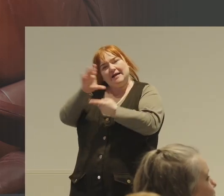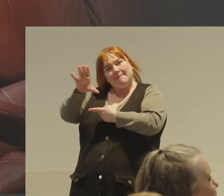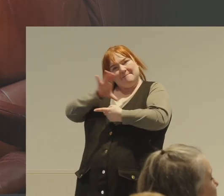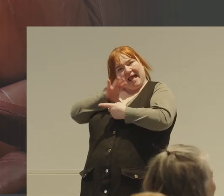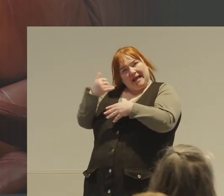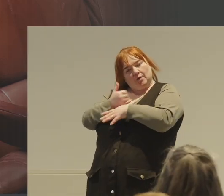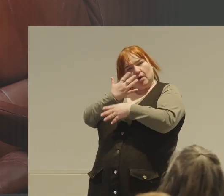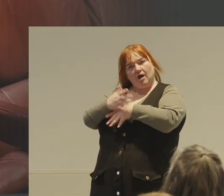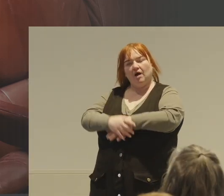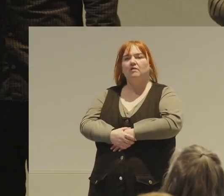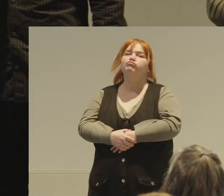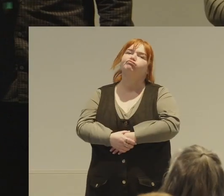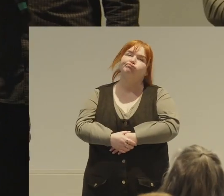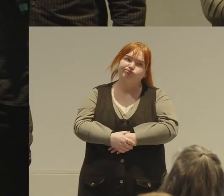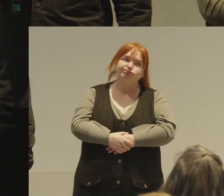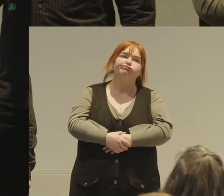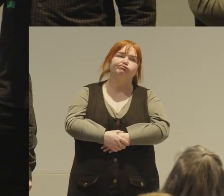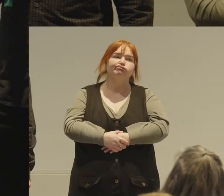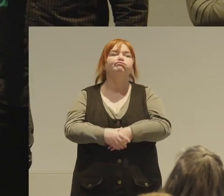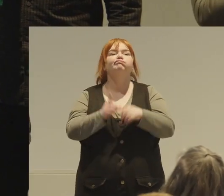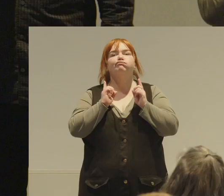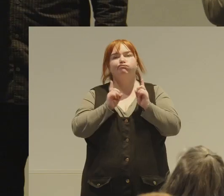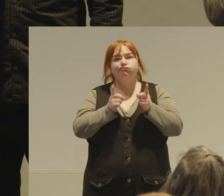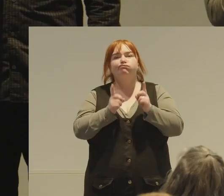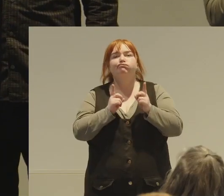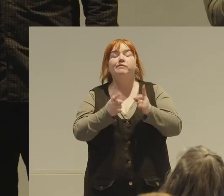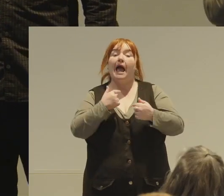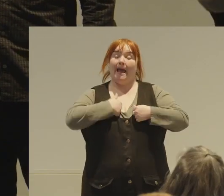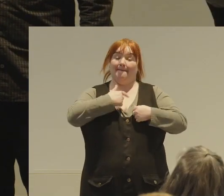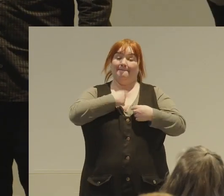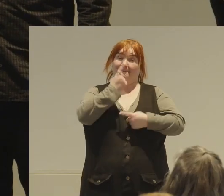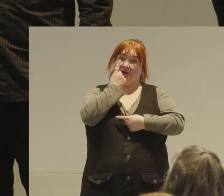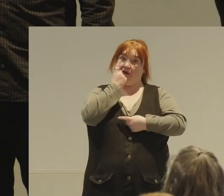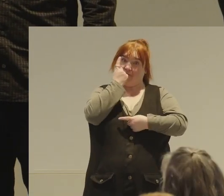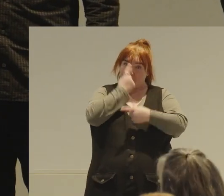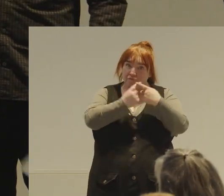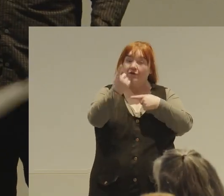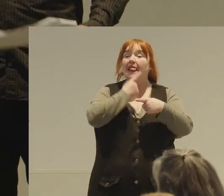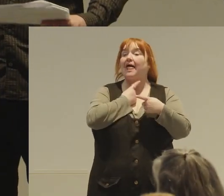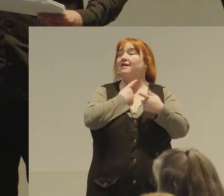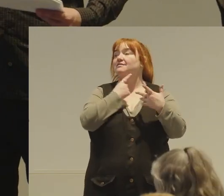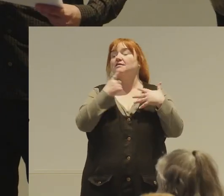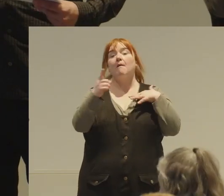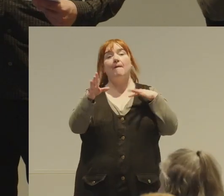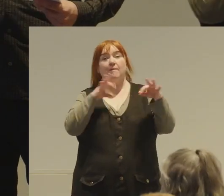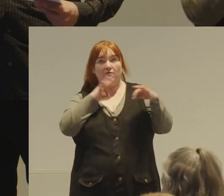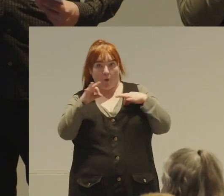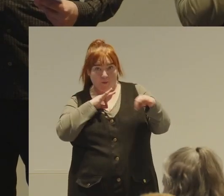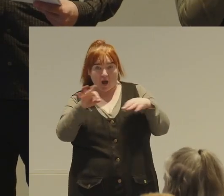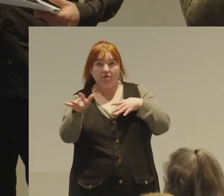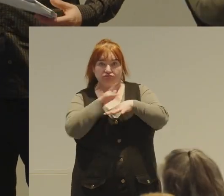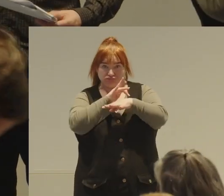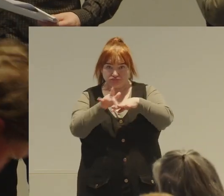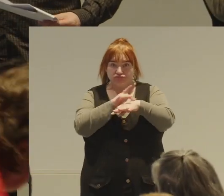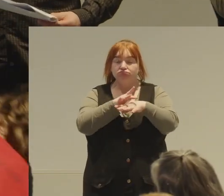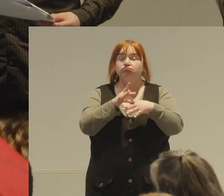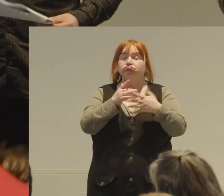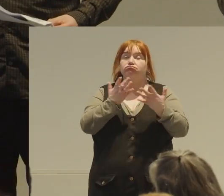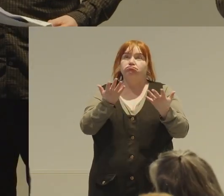performing arts. Yes, so that means I am a freelance artist, and you